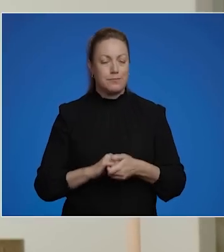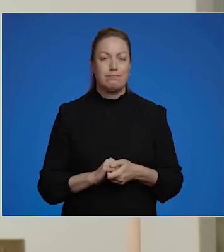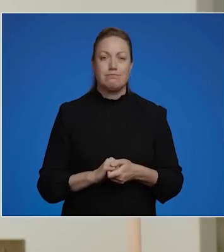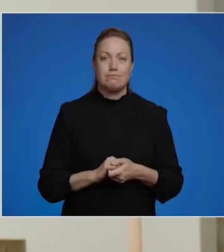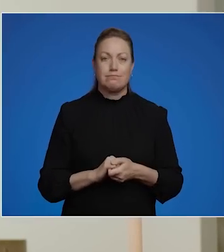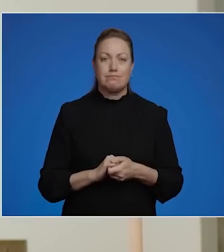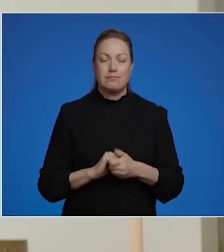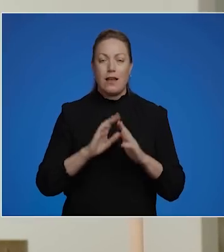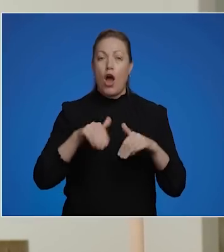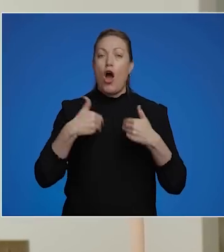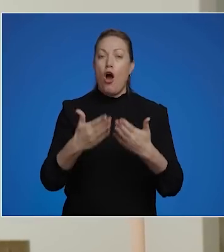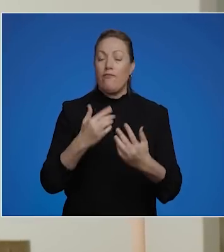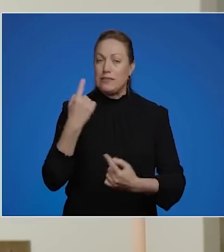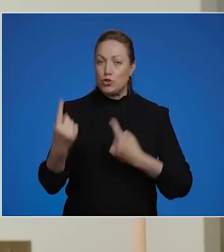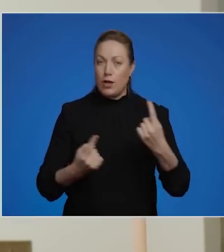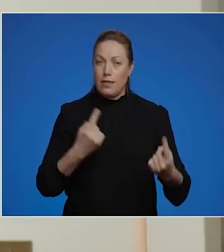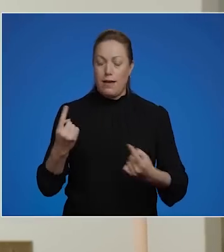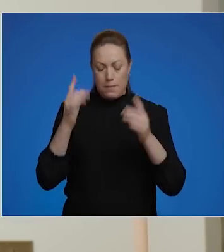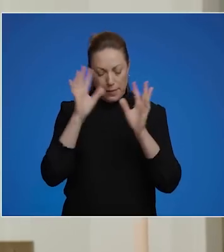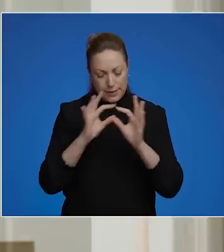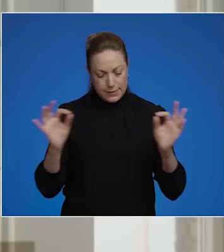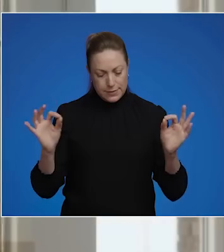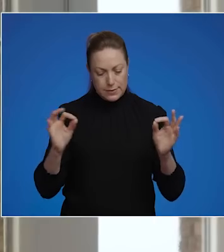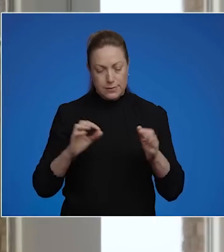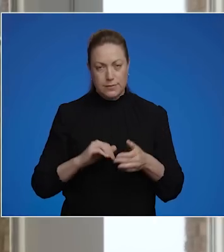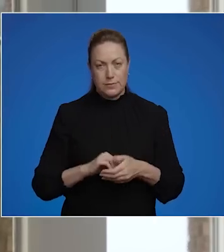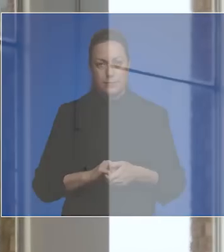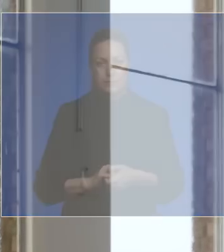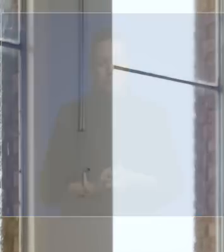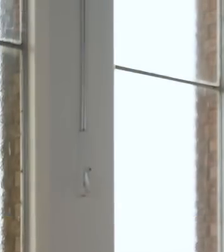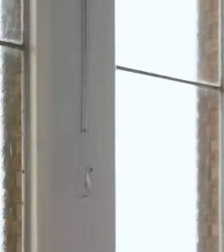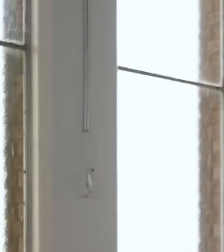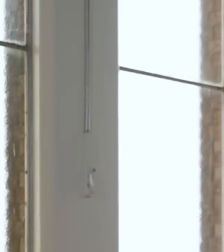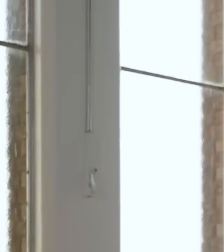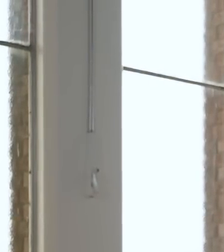Let us offer each other the sign of peace. Let's pray.